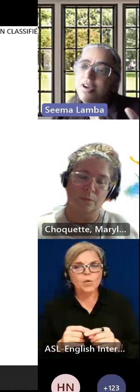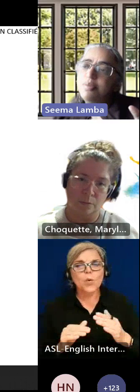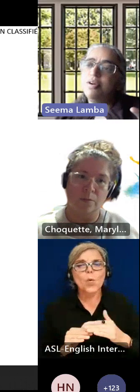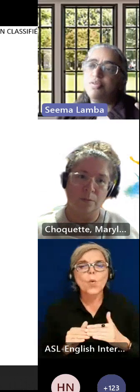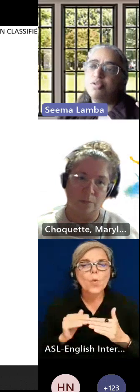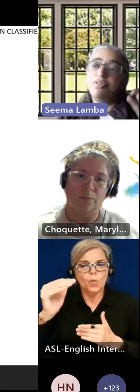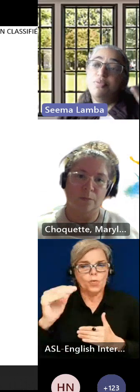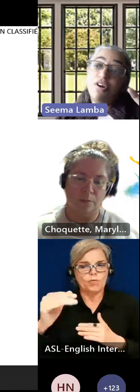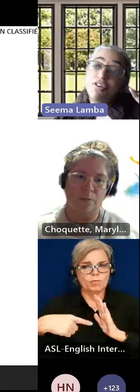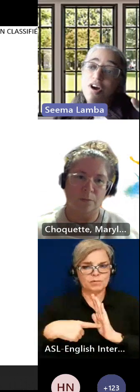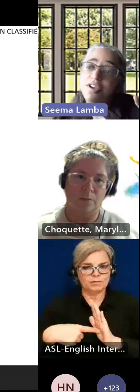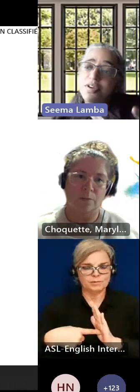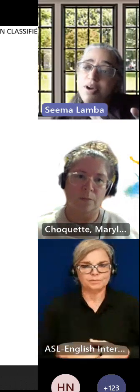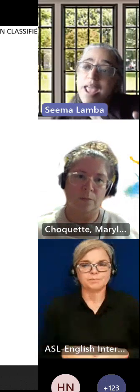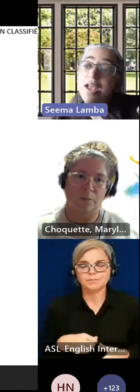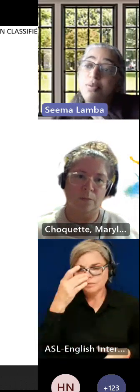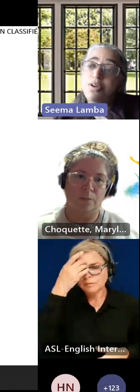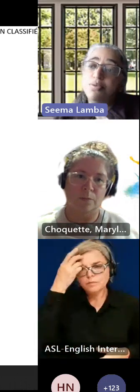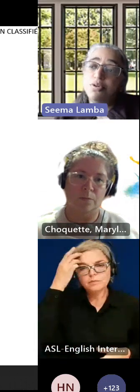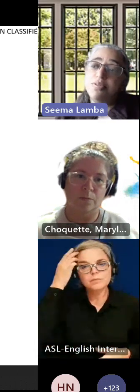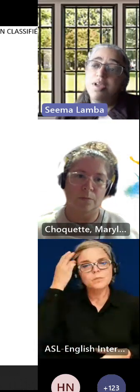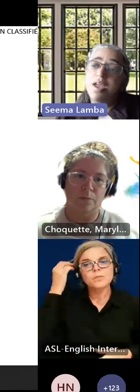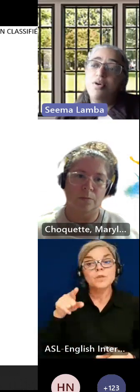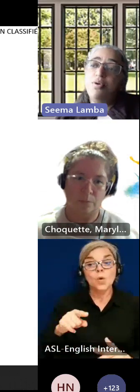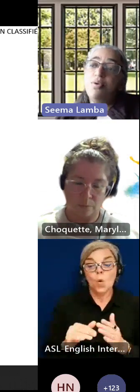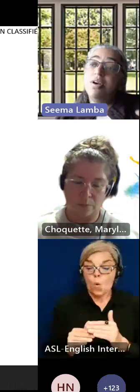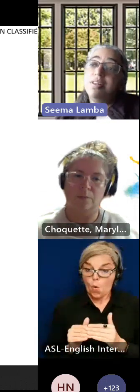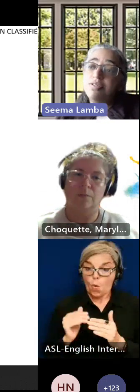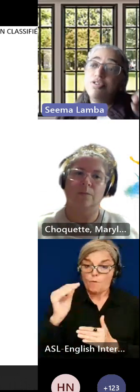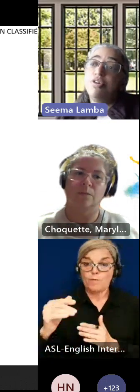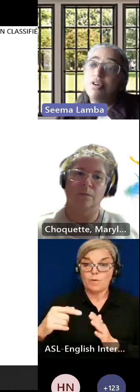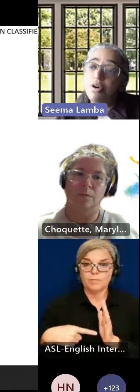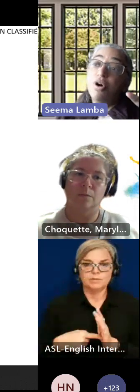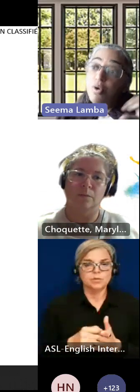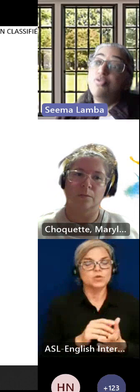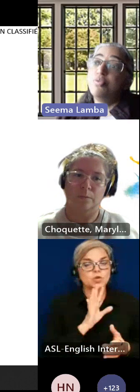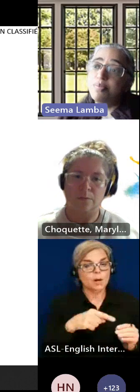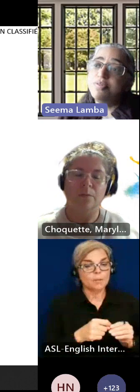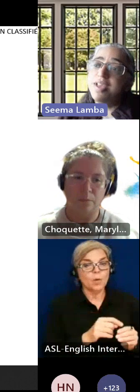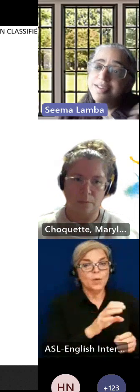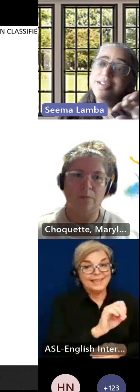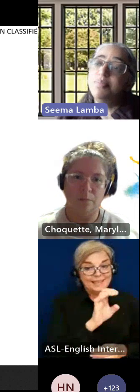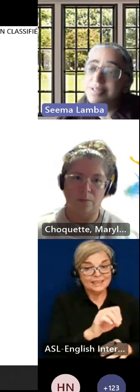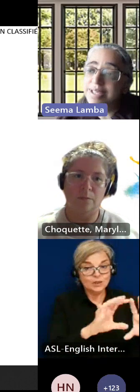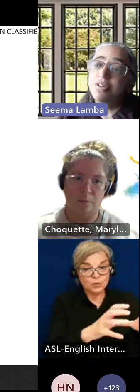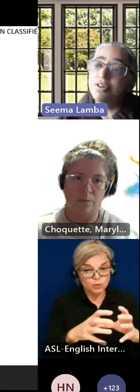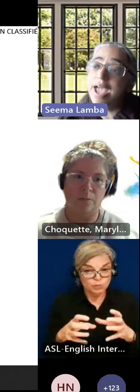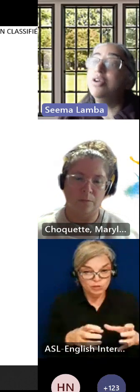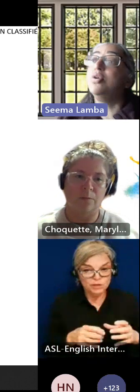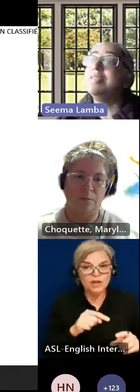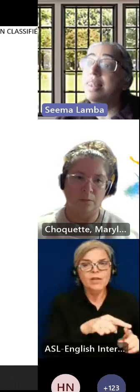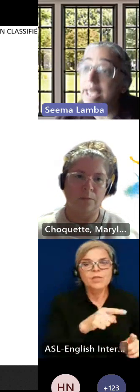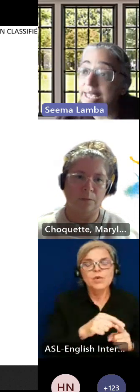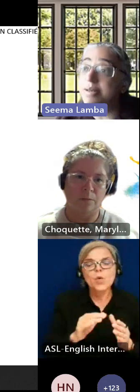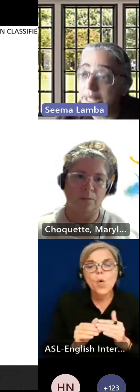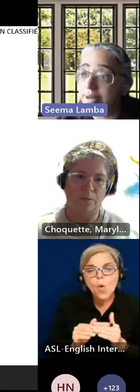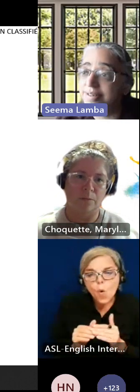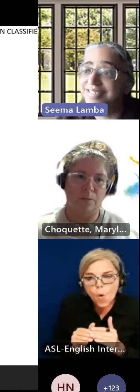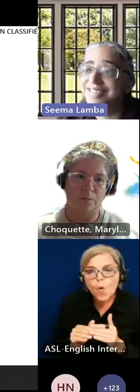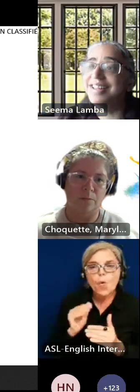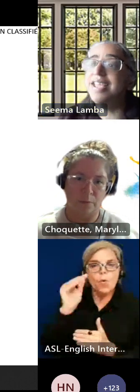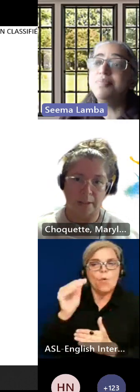when we talk about overrepresentation, we are talking about equity groups who are clustered or overrepresented in particular categories